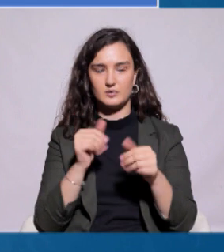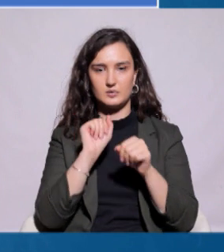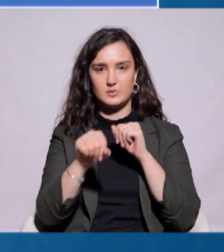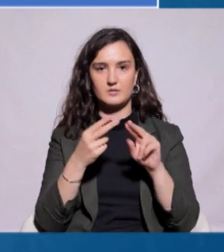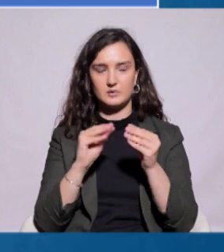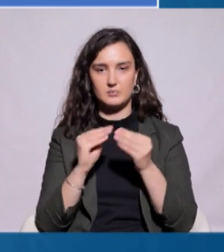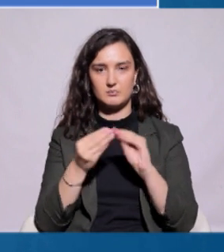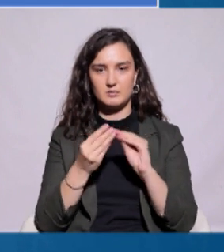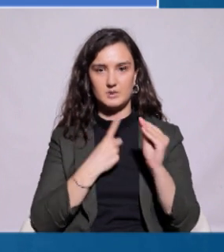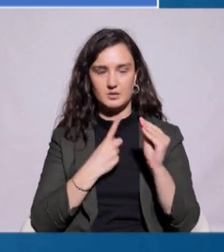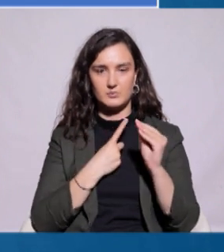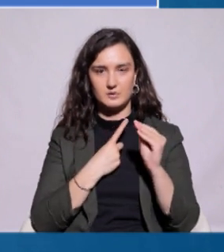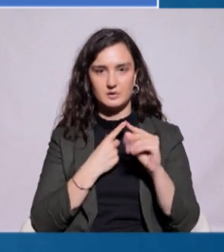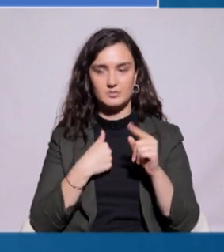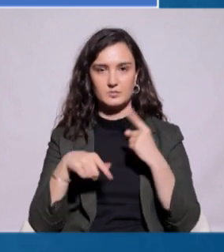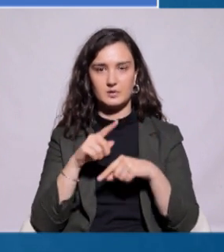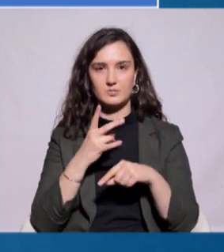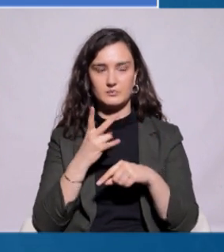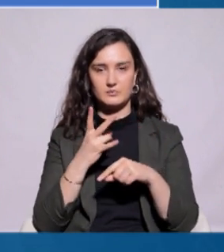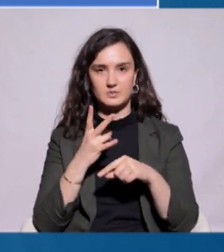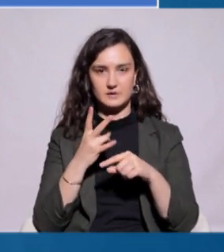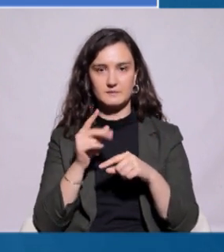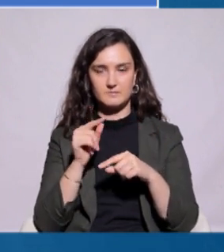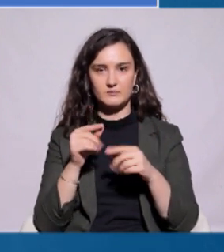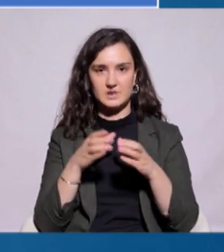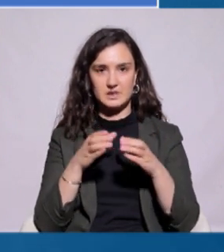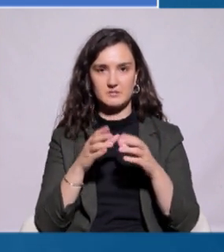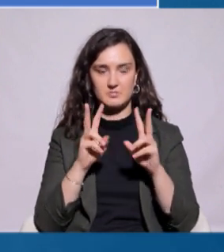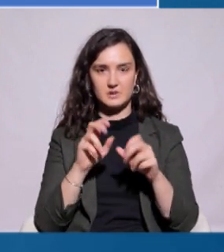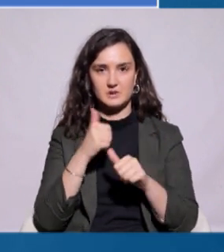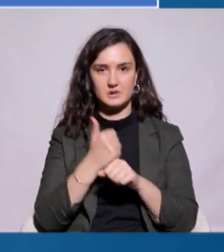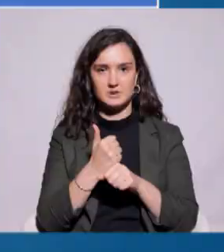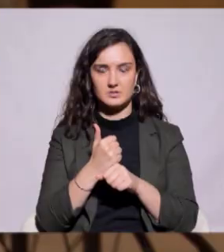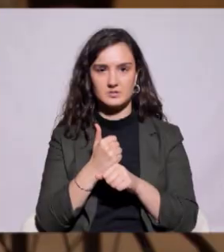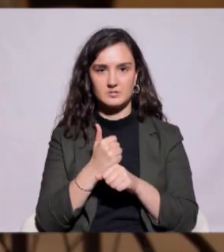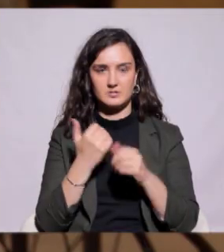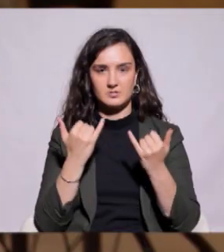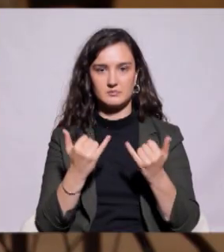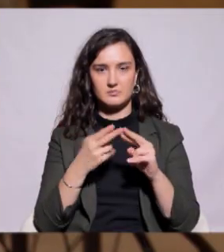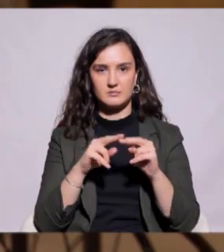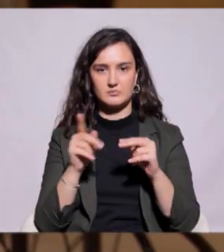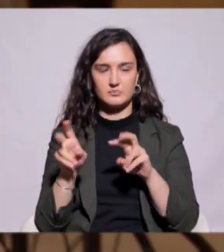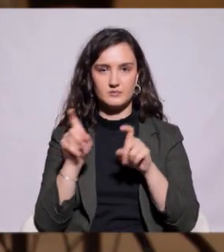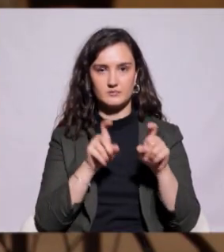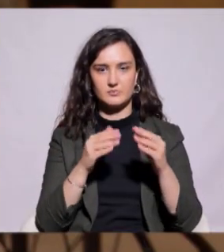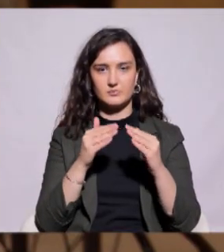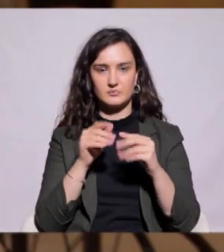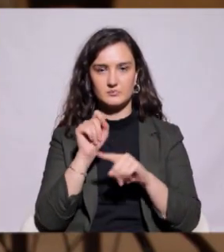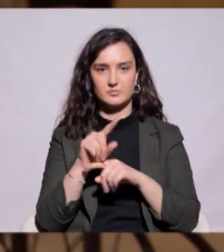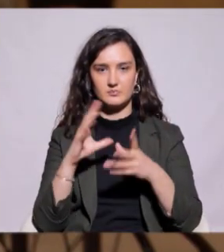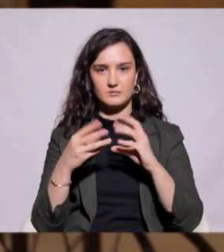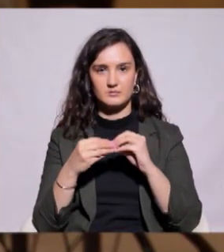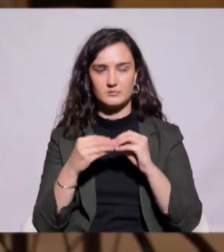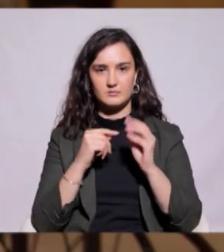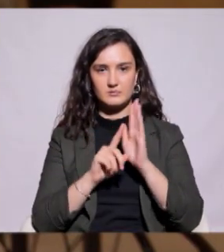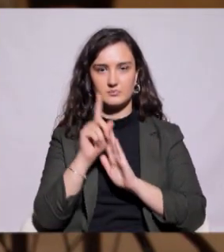solve this problem alone. We have to consult with the team leader. And now it's time to move on to our summary.